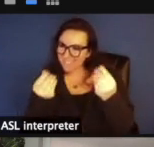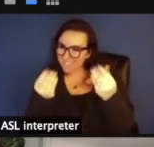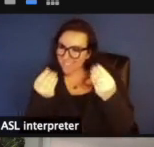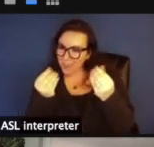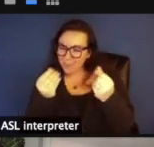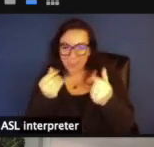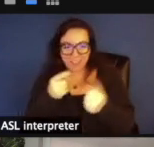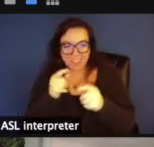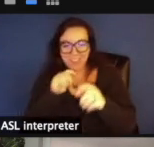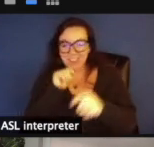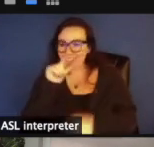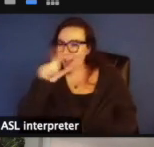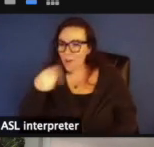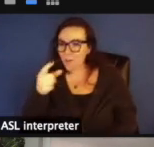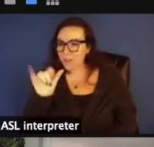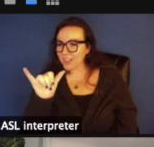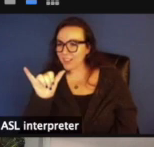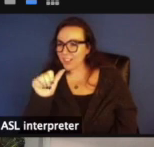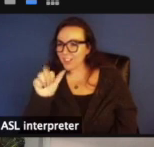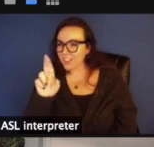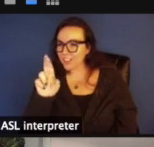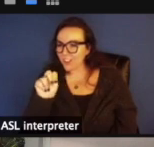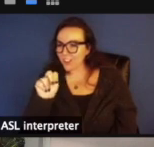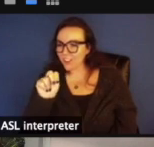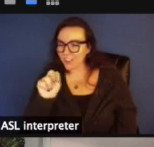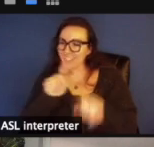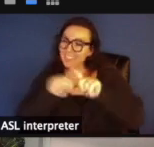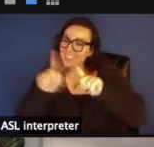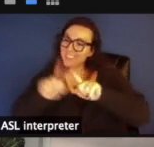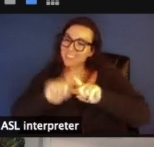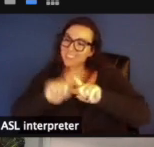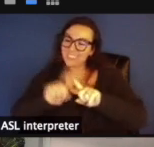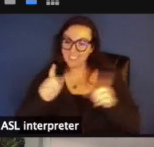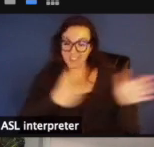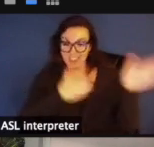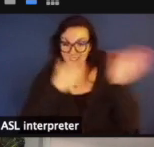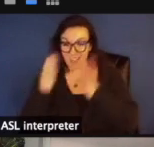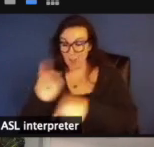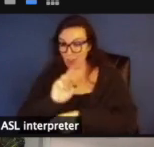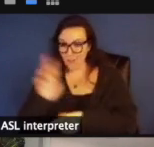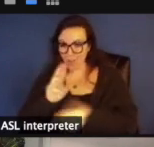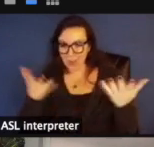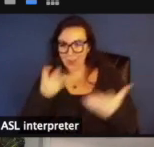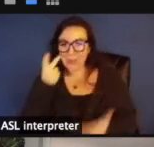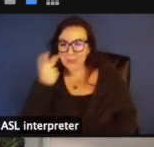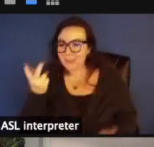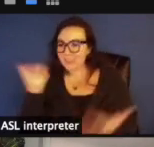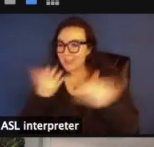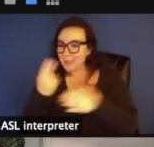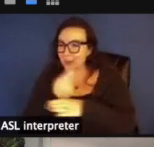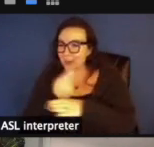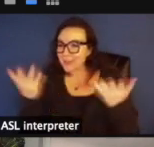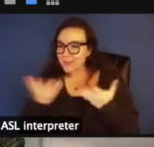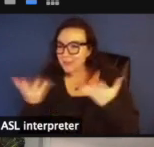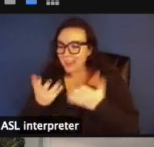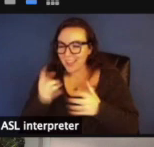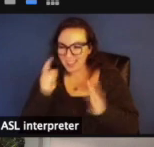yarn. And then the picture on the right, what do you see in that one? What does she use? Can you tell at